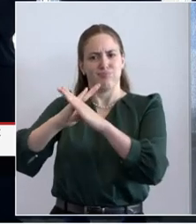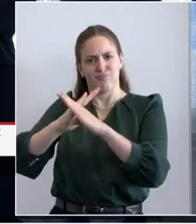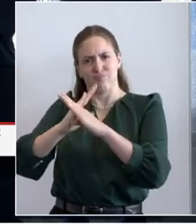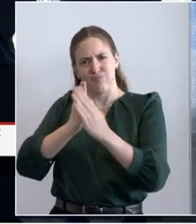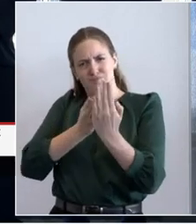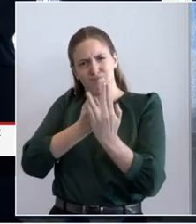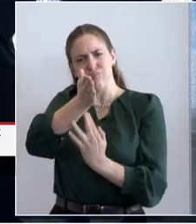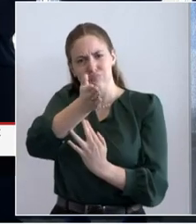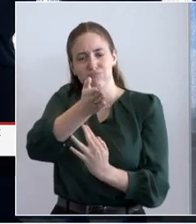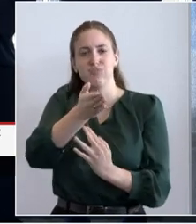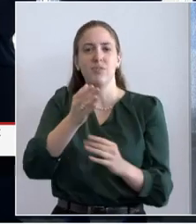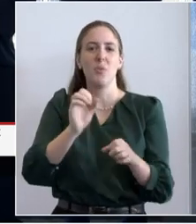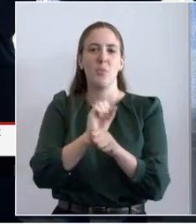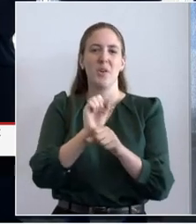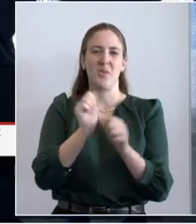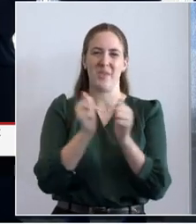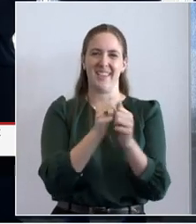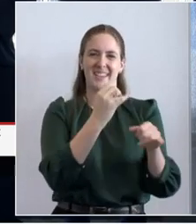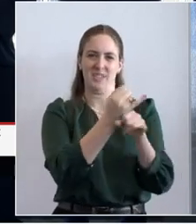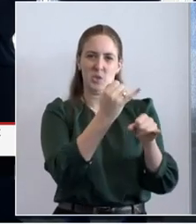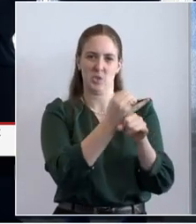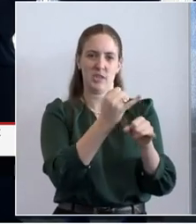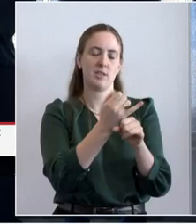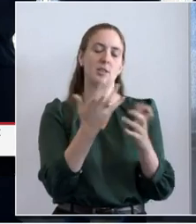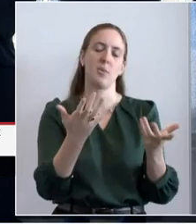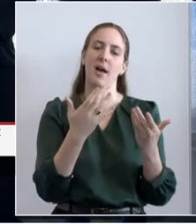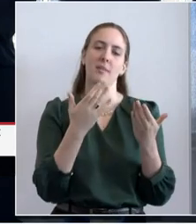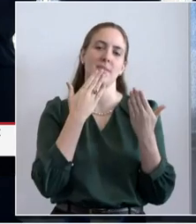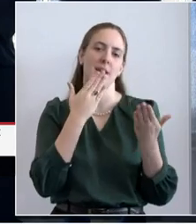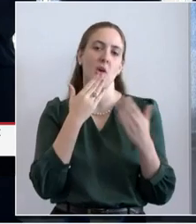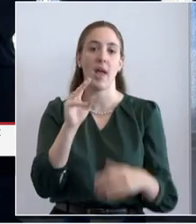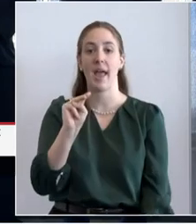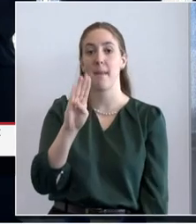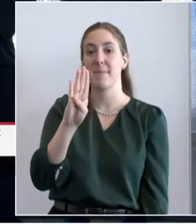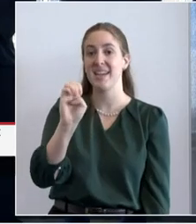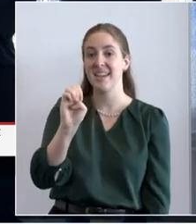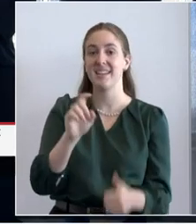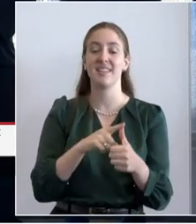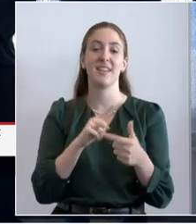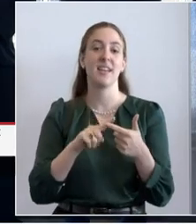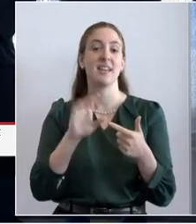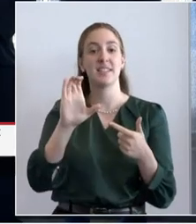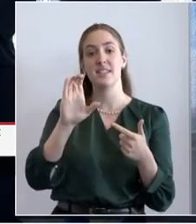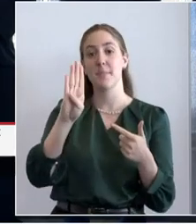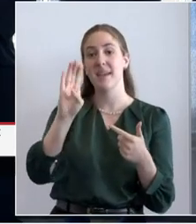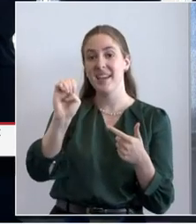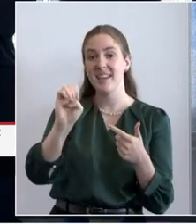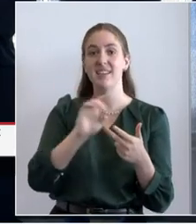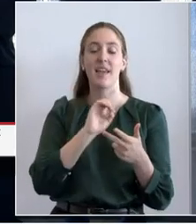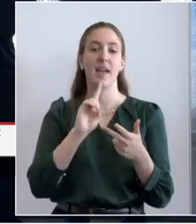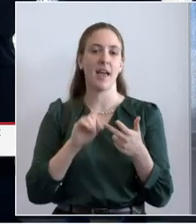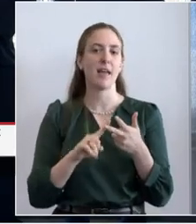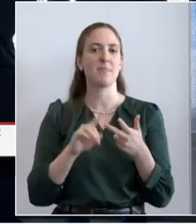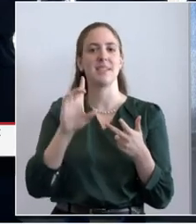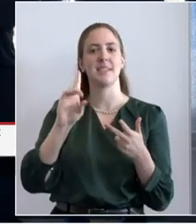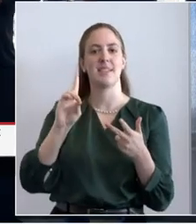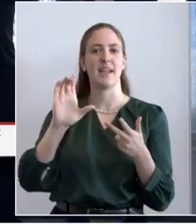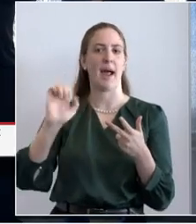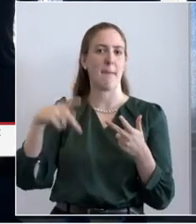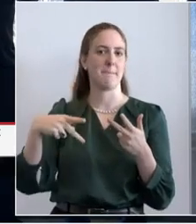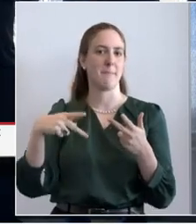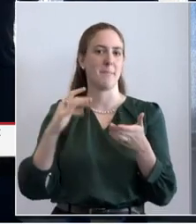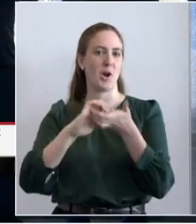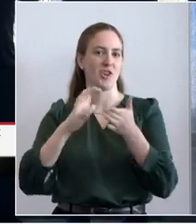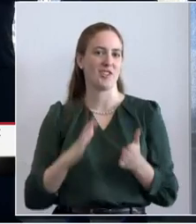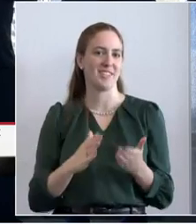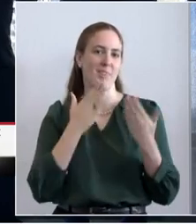us all with trying to do work with institutions. So I thank all of the other MBEs, the other CBEs, as well as the DCOP partners. Thank you.